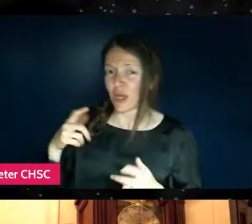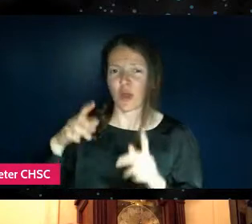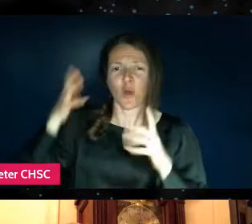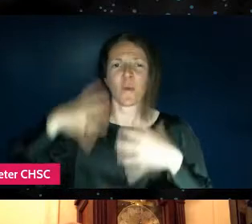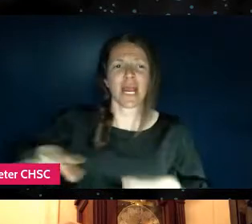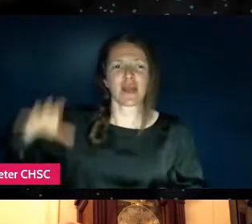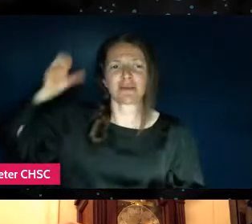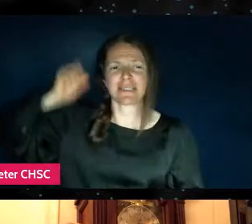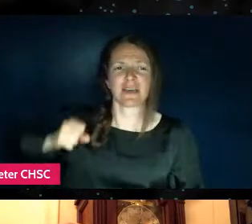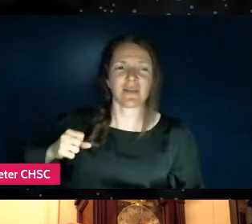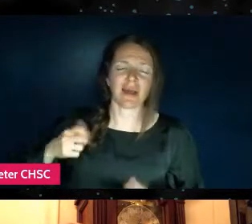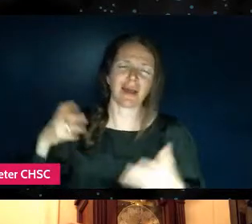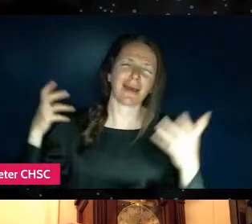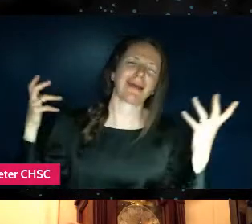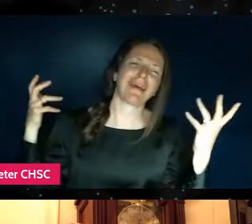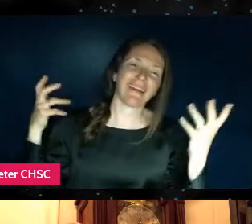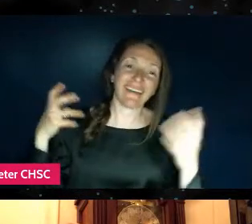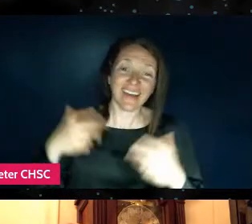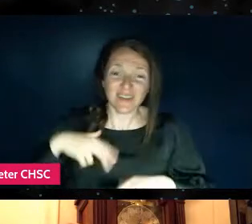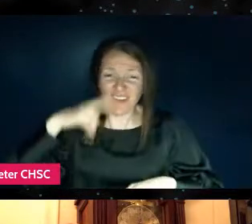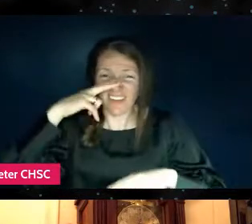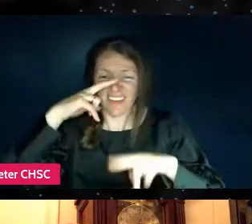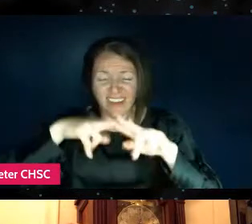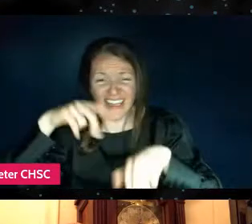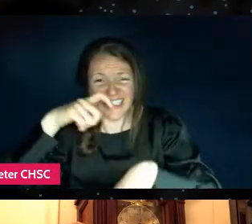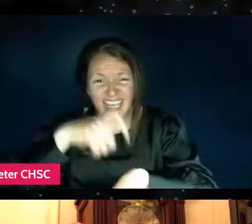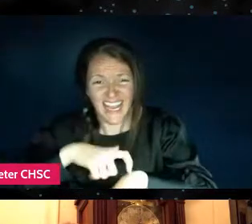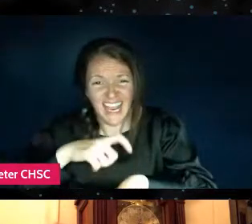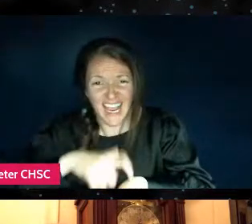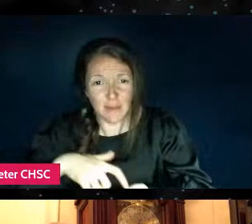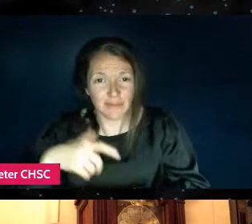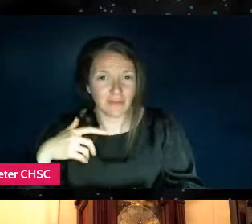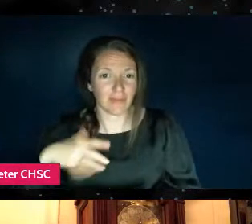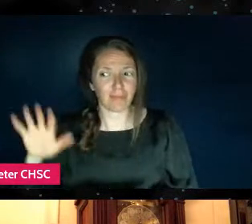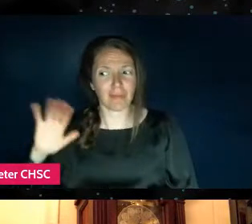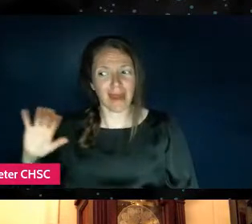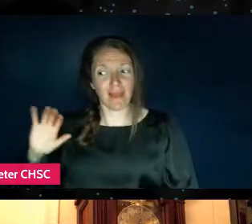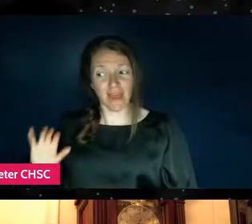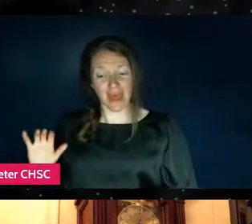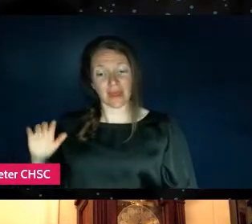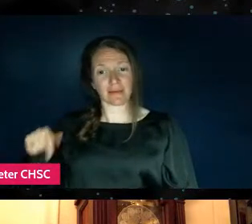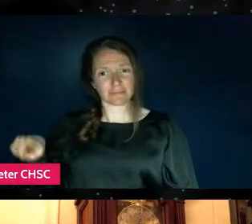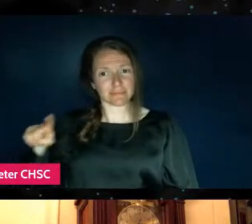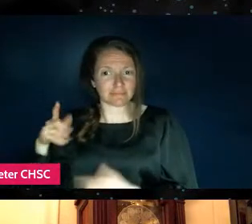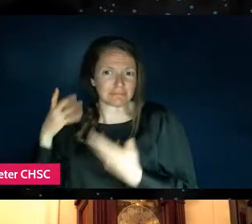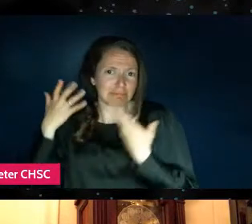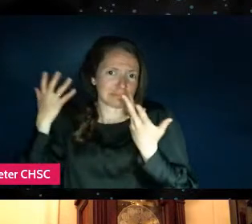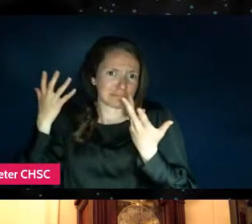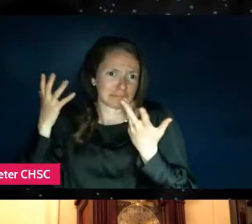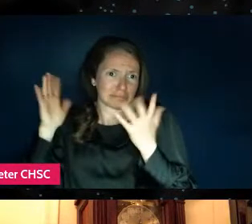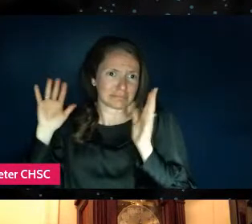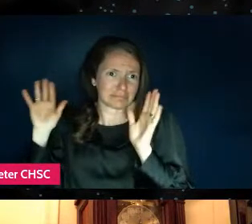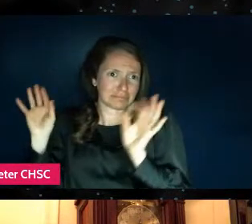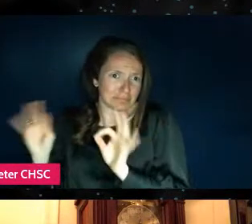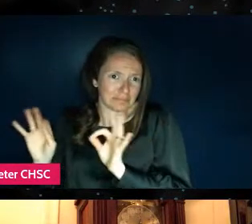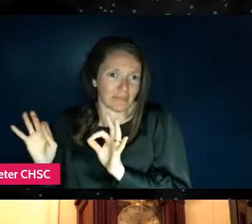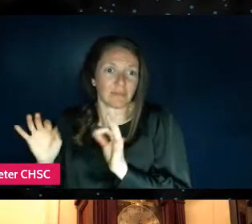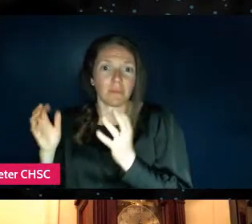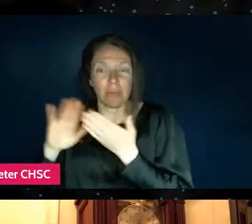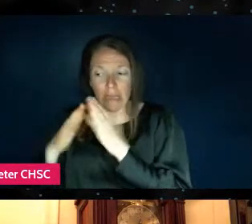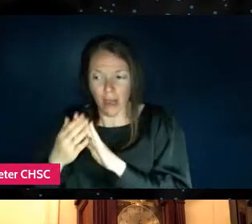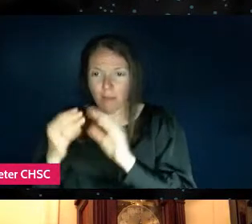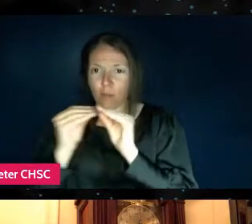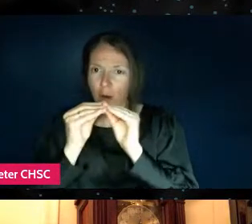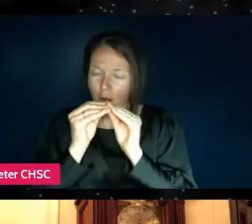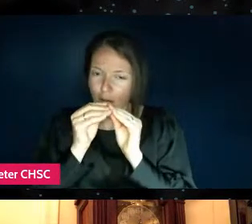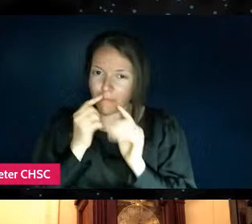just fun. It was fun times. And who knew then means so much now. Oh my God, yeah. It's incredible. And